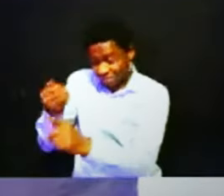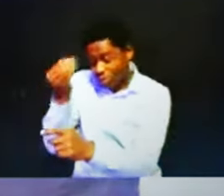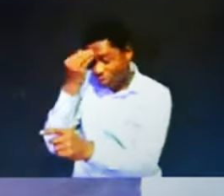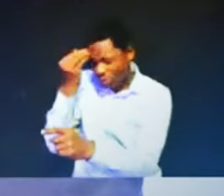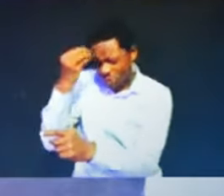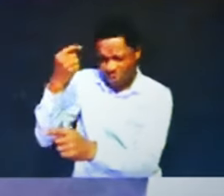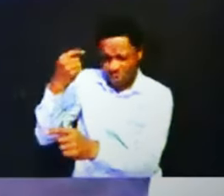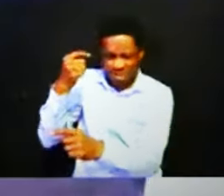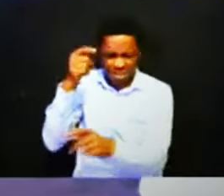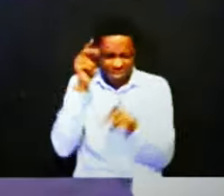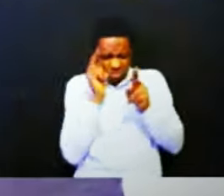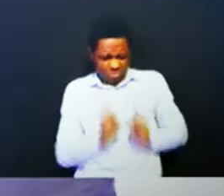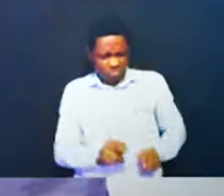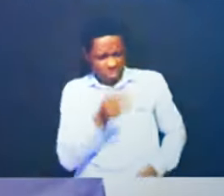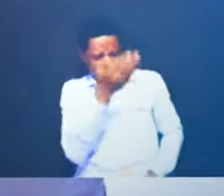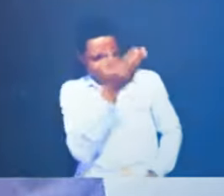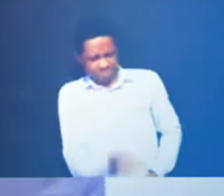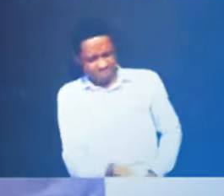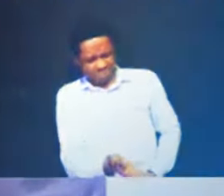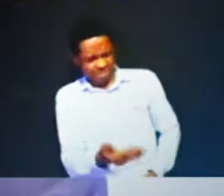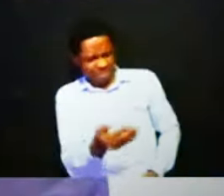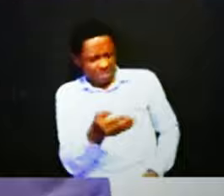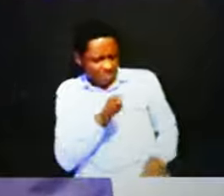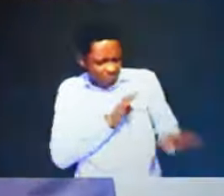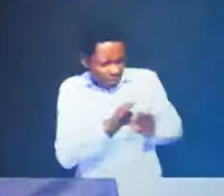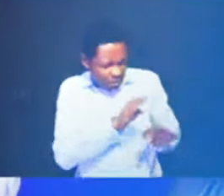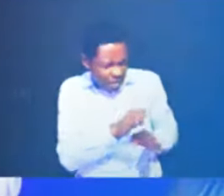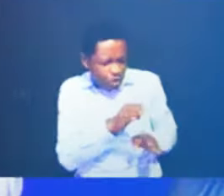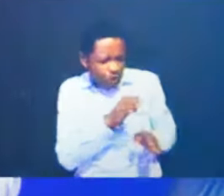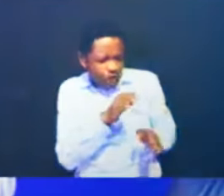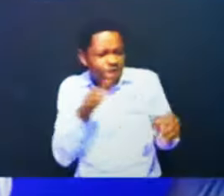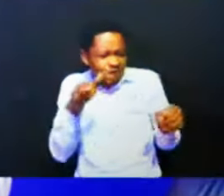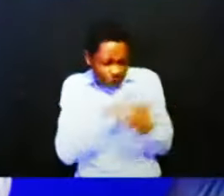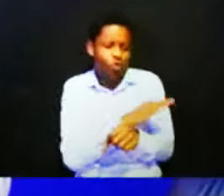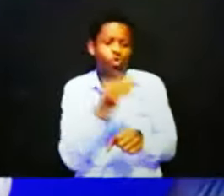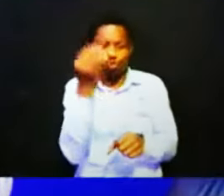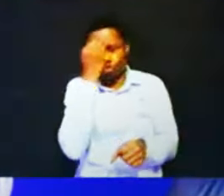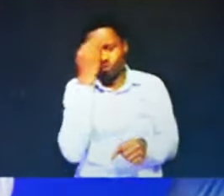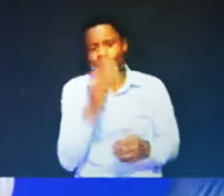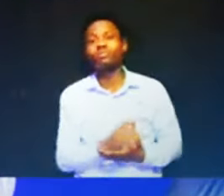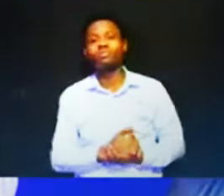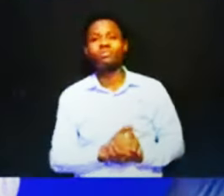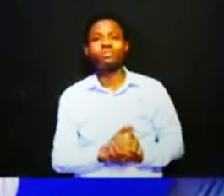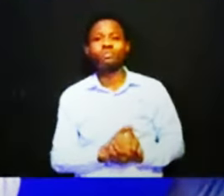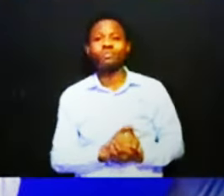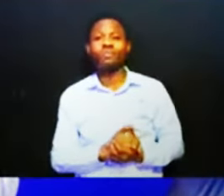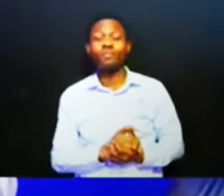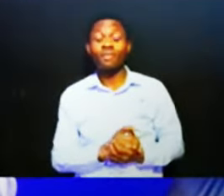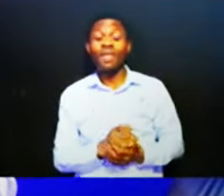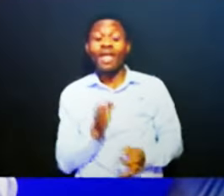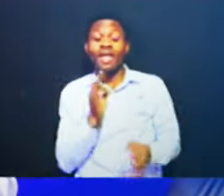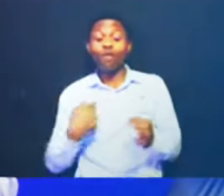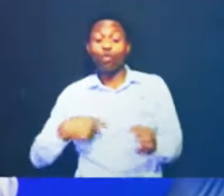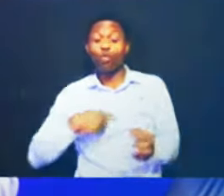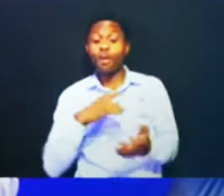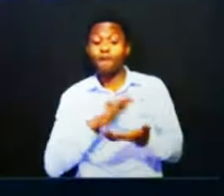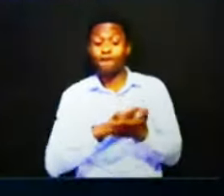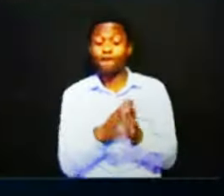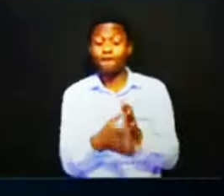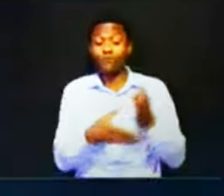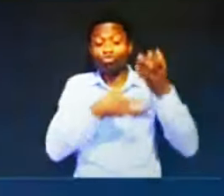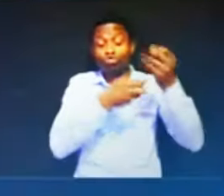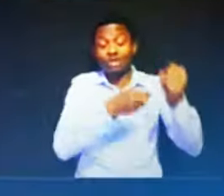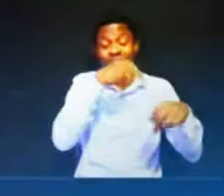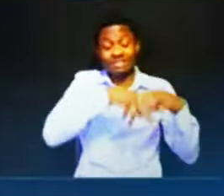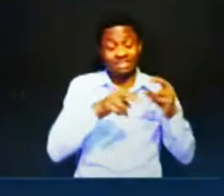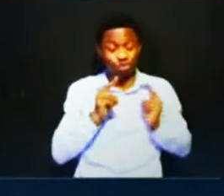being. In our trust, if we trust in human beings, we will end up despairing